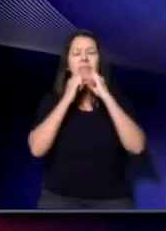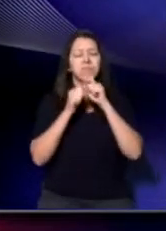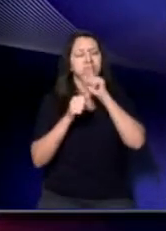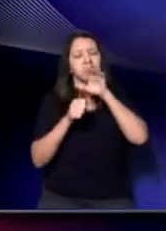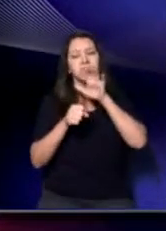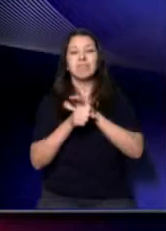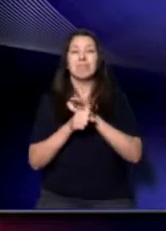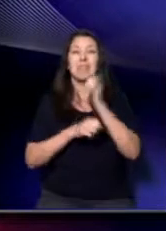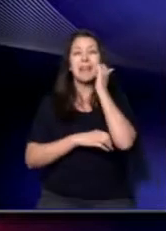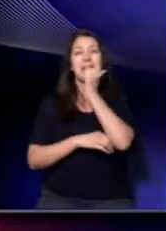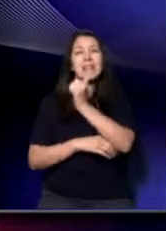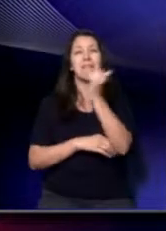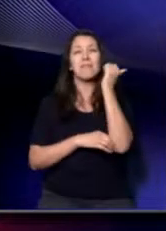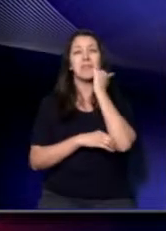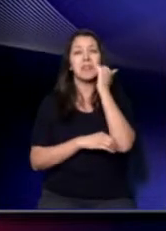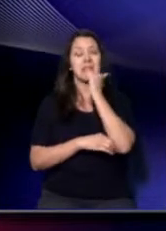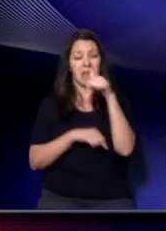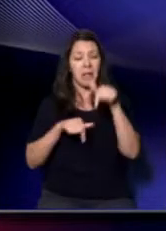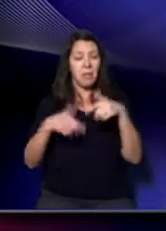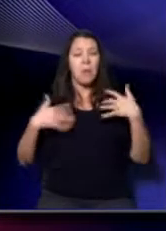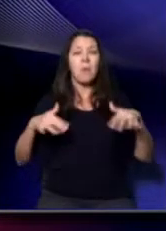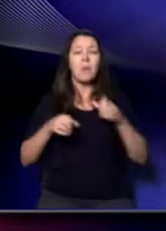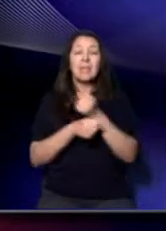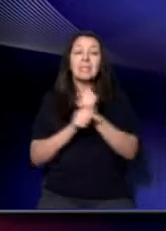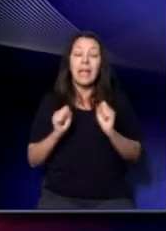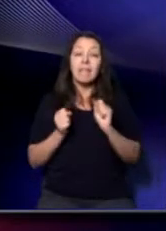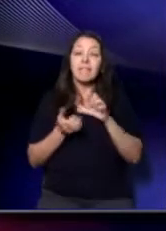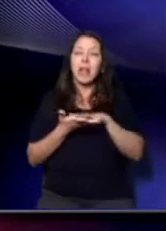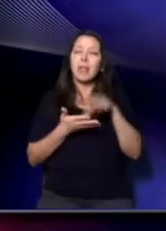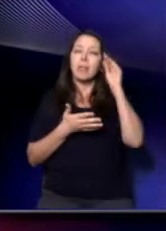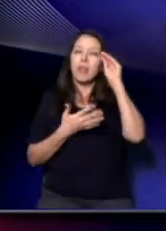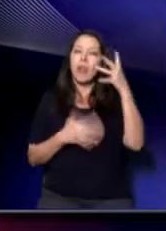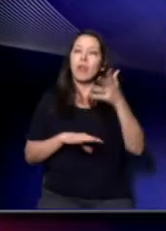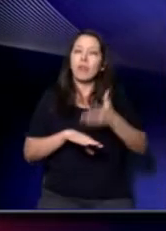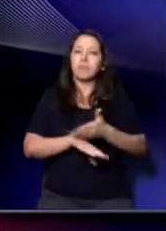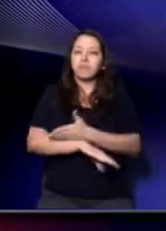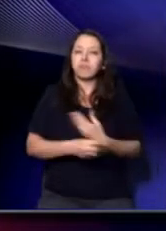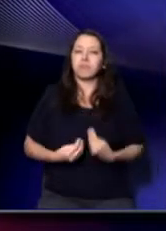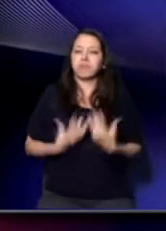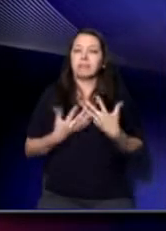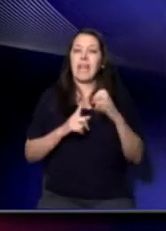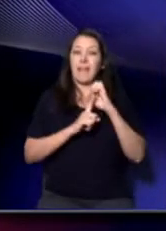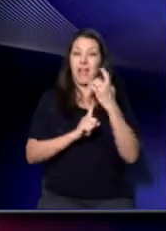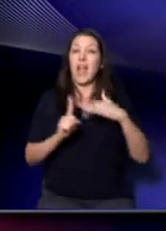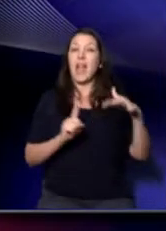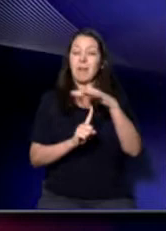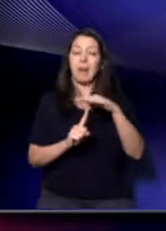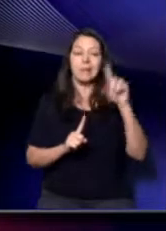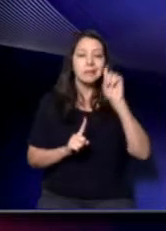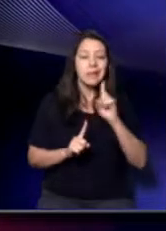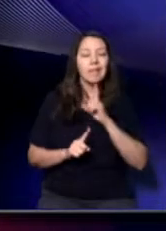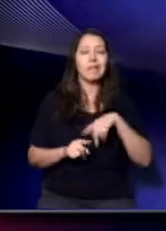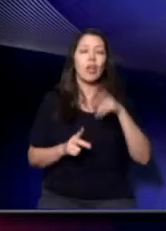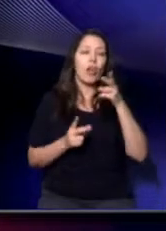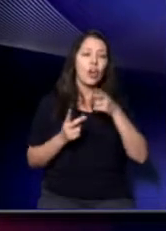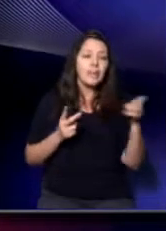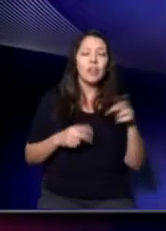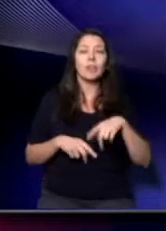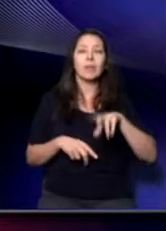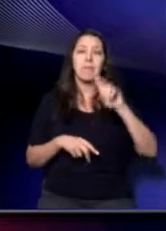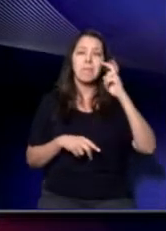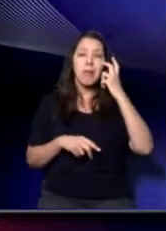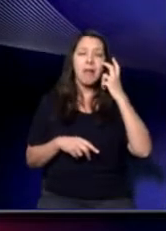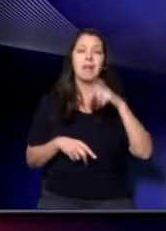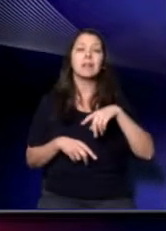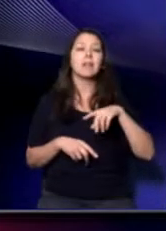day makes this a safe and enriching learning environment for students who are deaf, hard of hearing, blind, visually impaired,